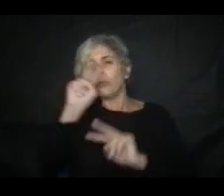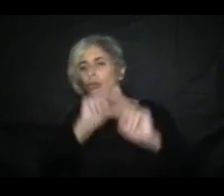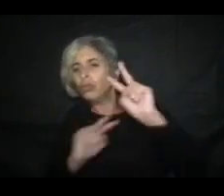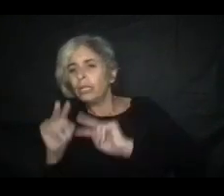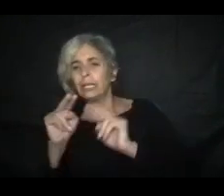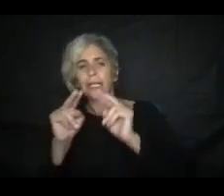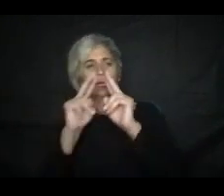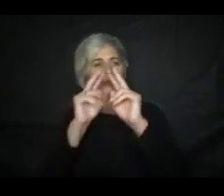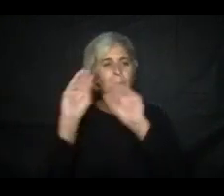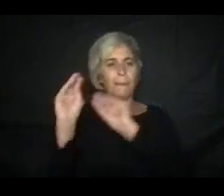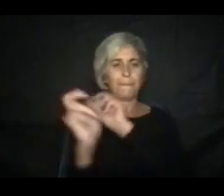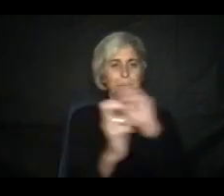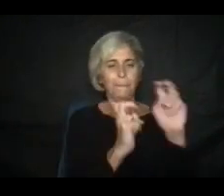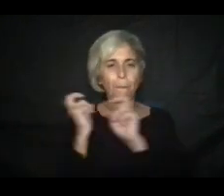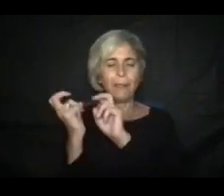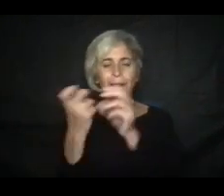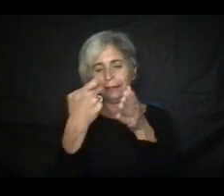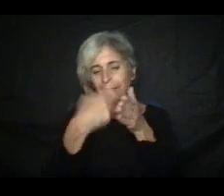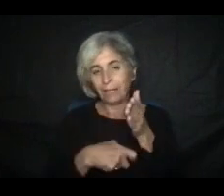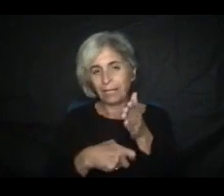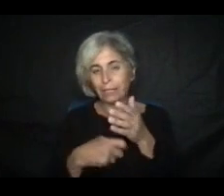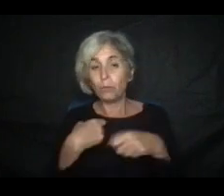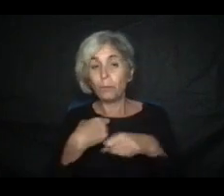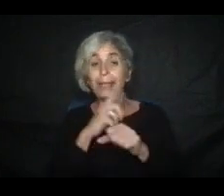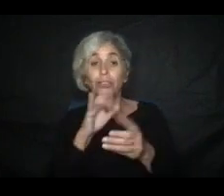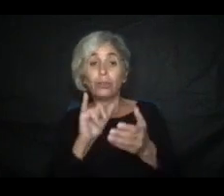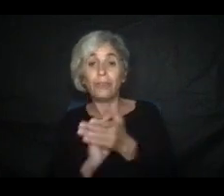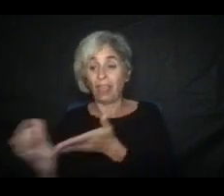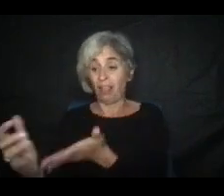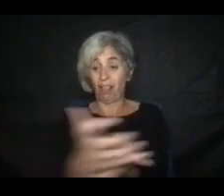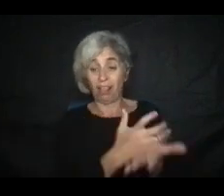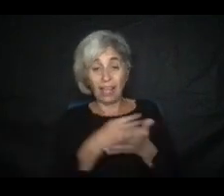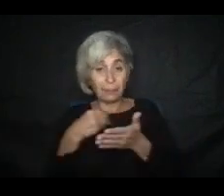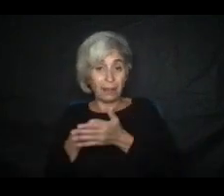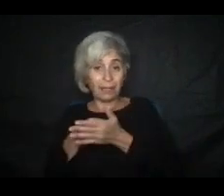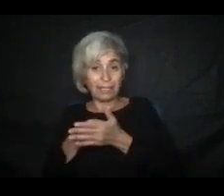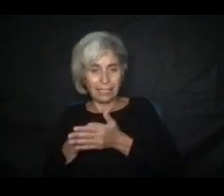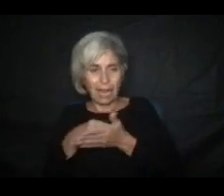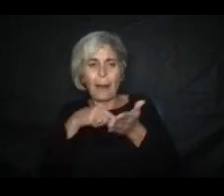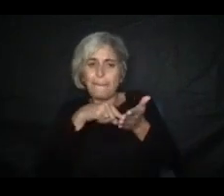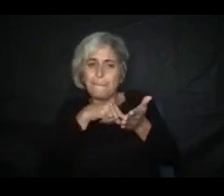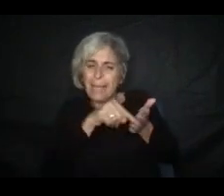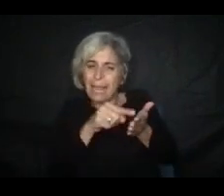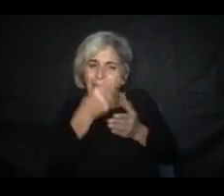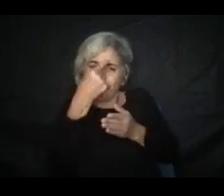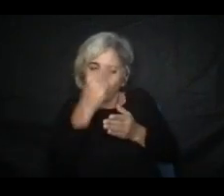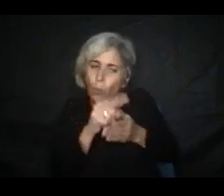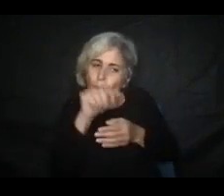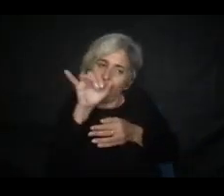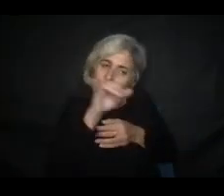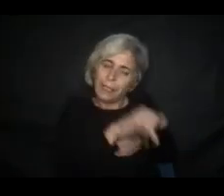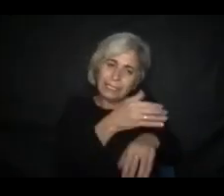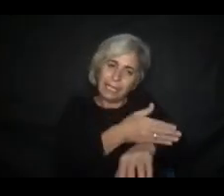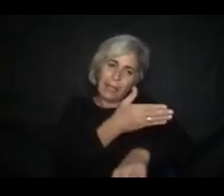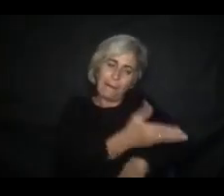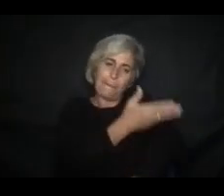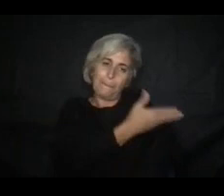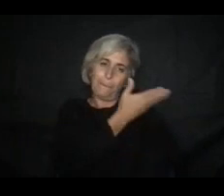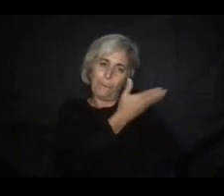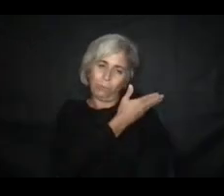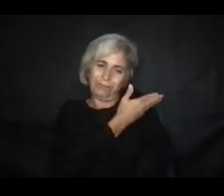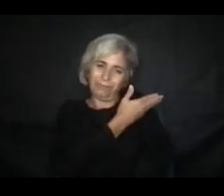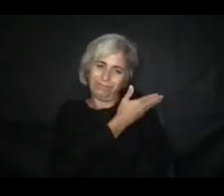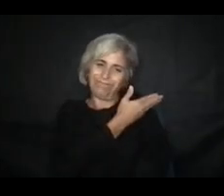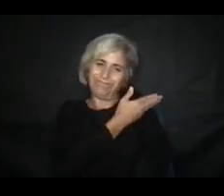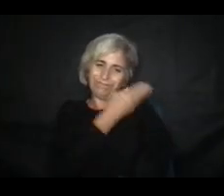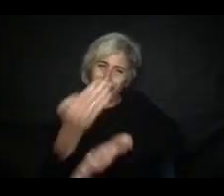mobility fee, to ensure that money that's collected and paid by new development here gets spent on improvements